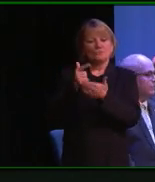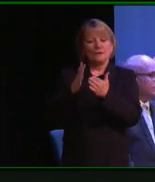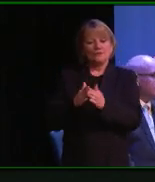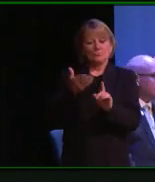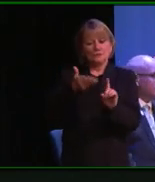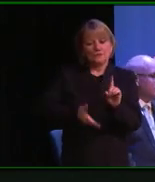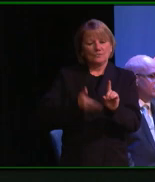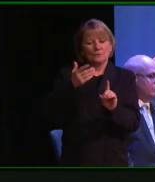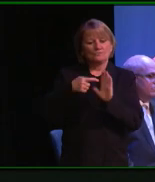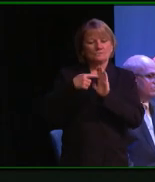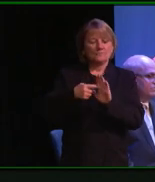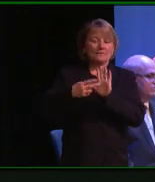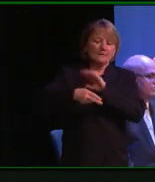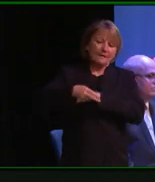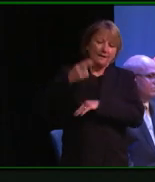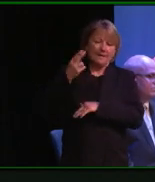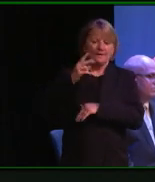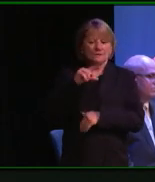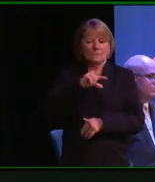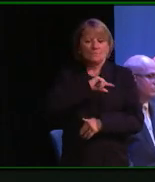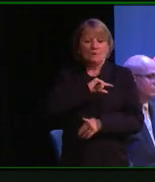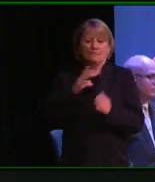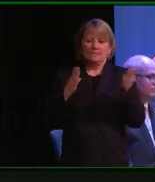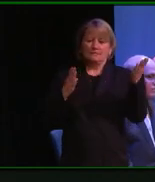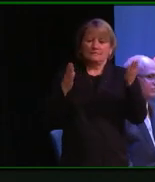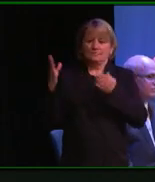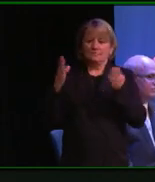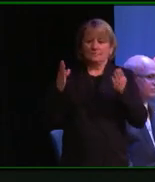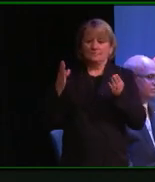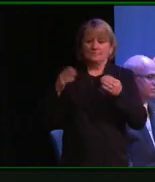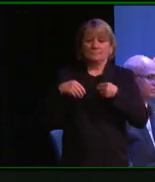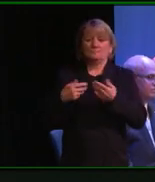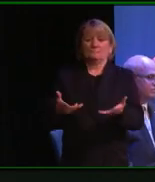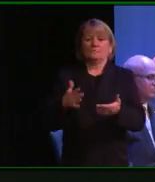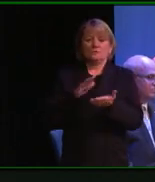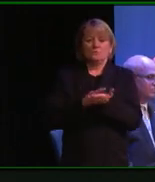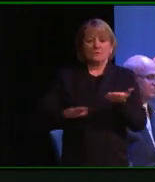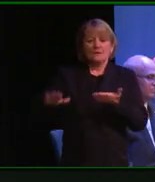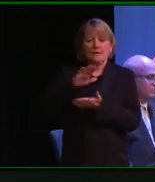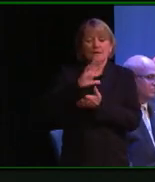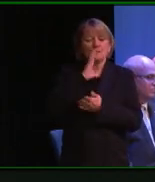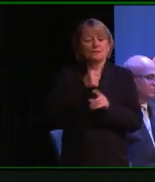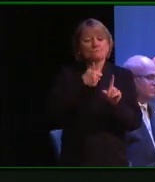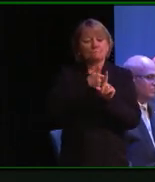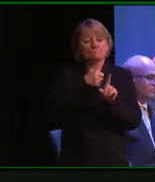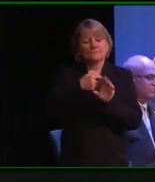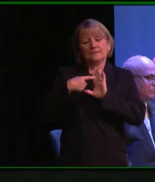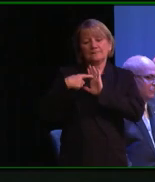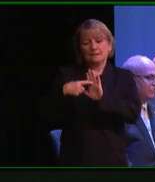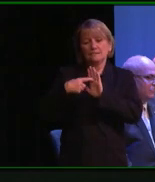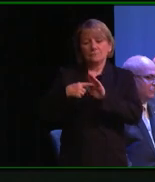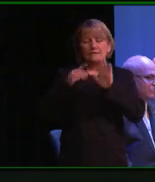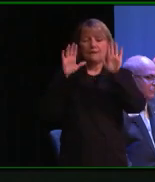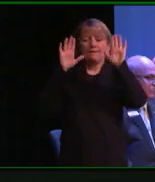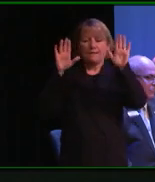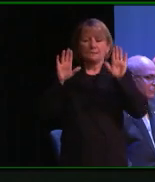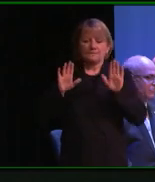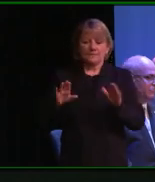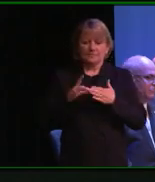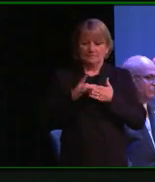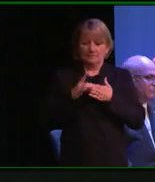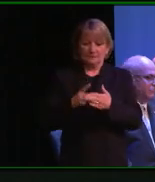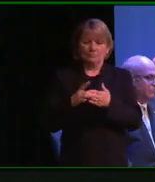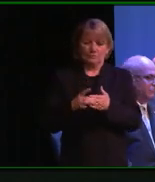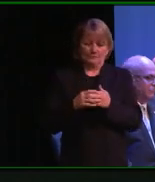who has rendered the highest quality service to the college and who has demonstrated outstanding